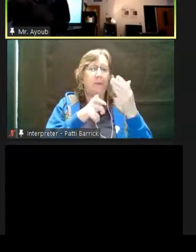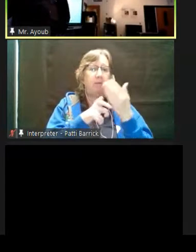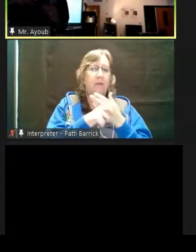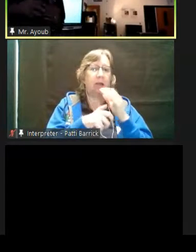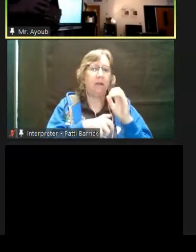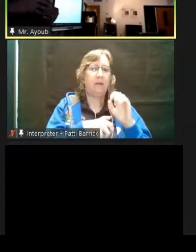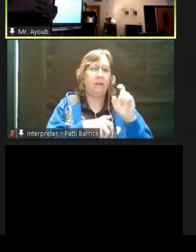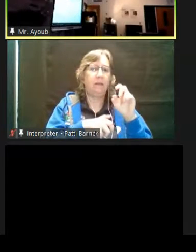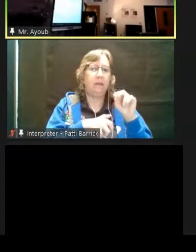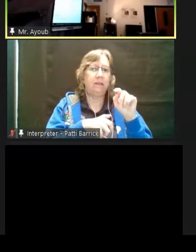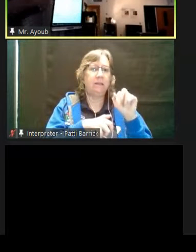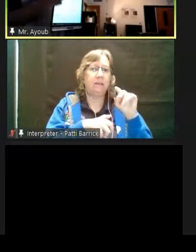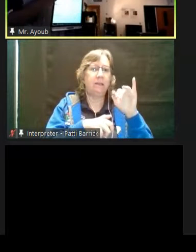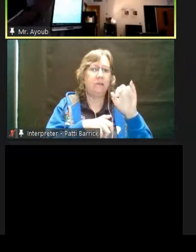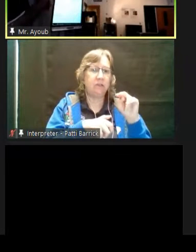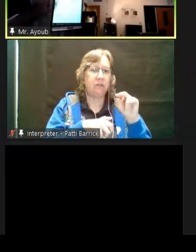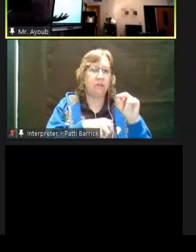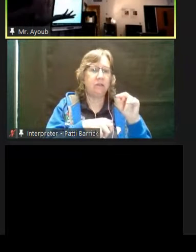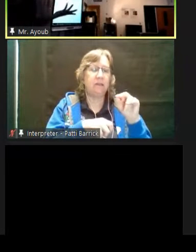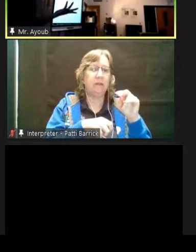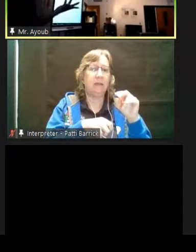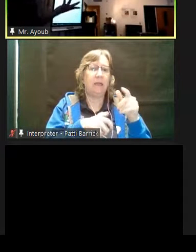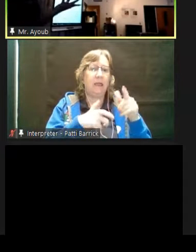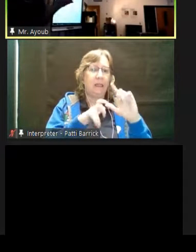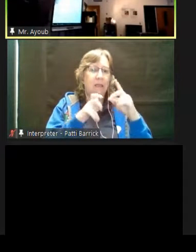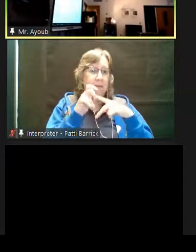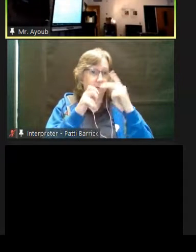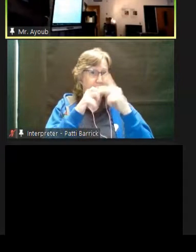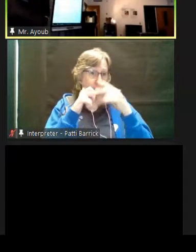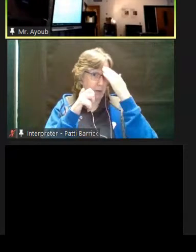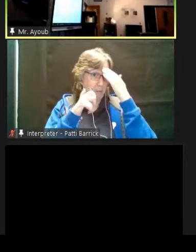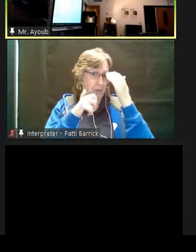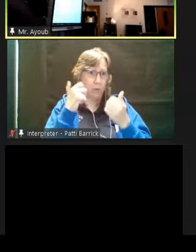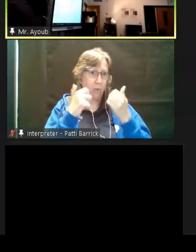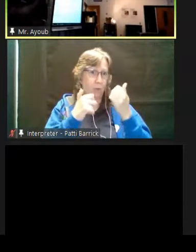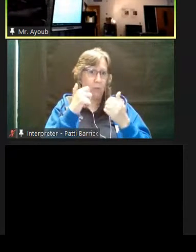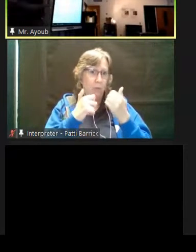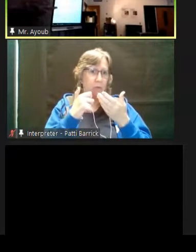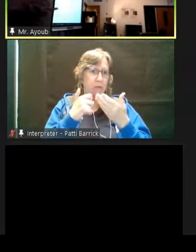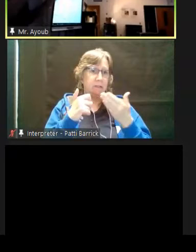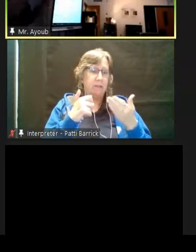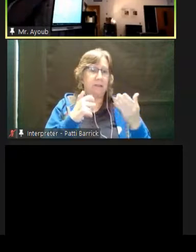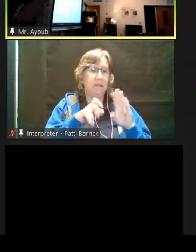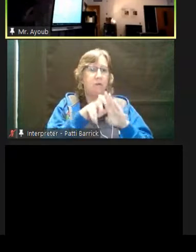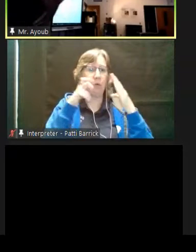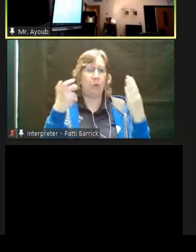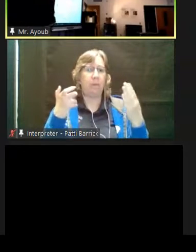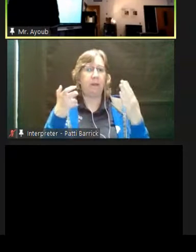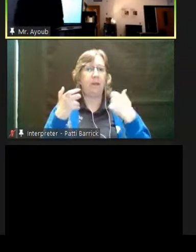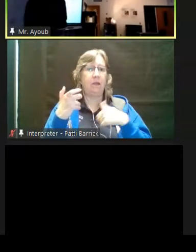let programs know which application to open. So we're basically saying an HTML is a web